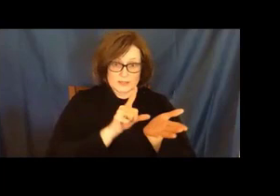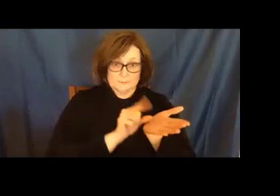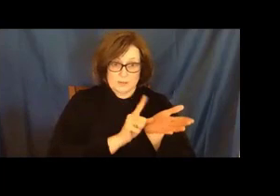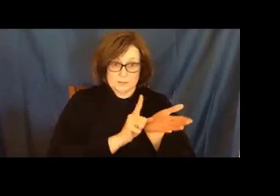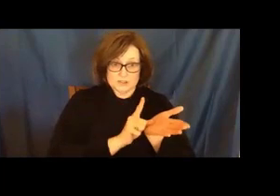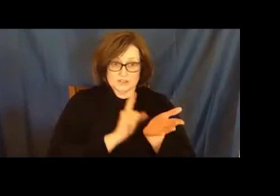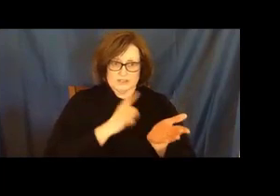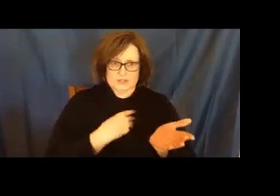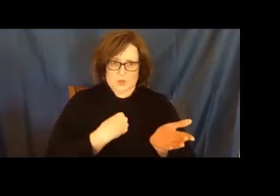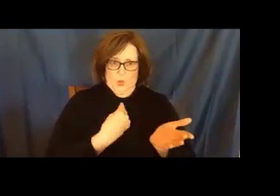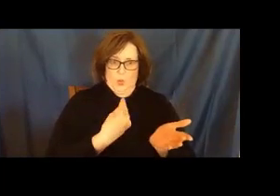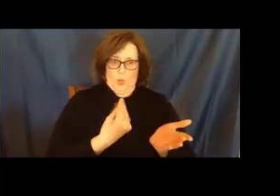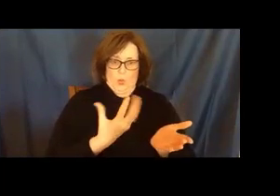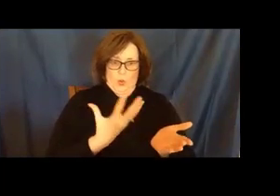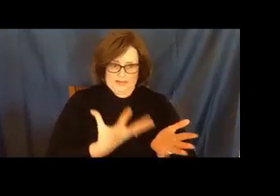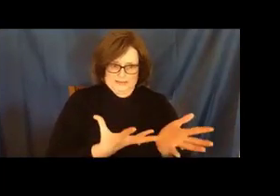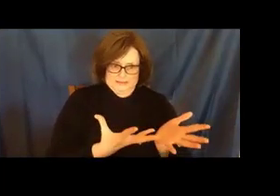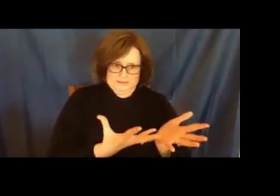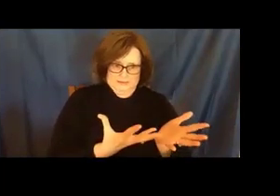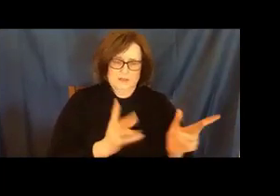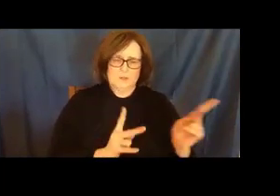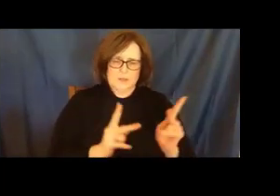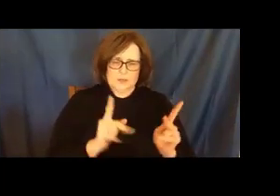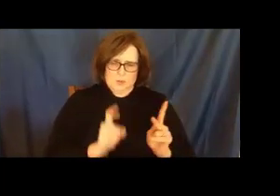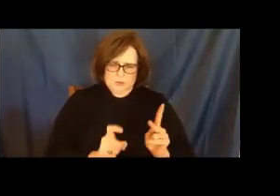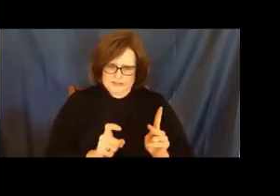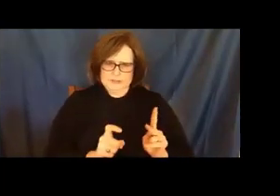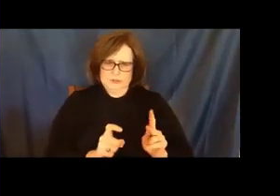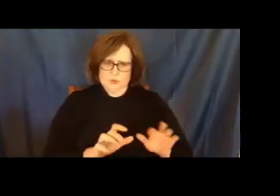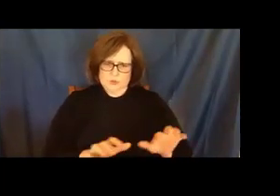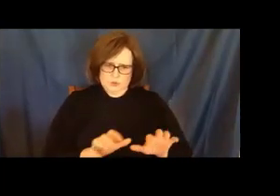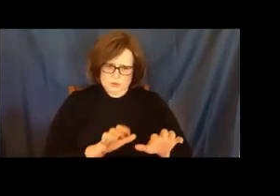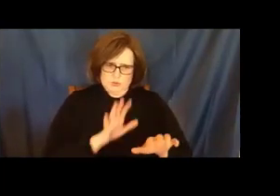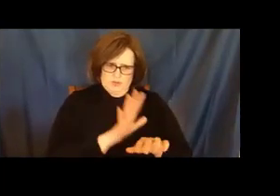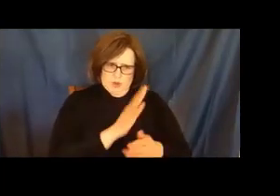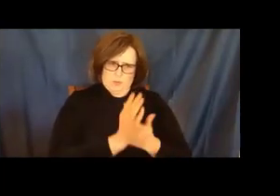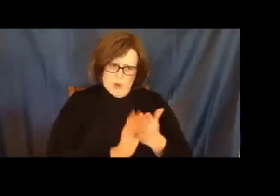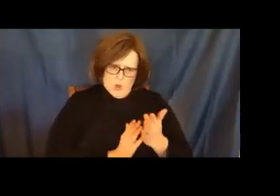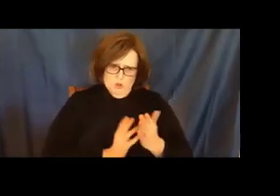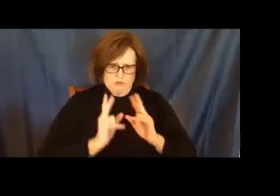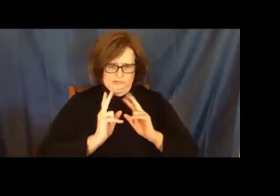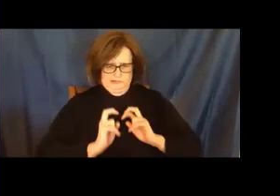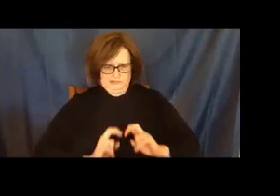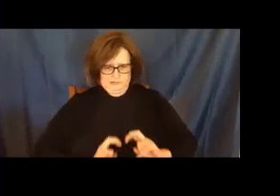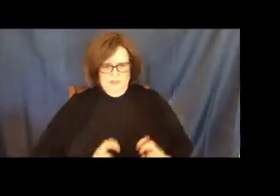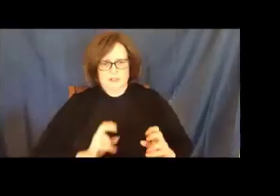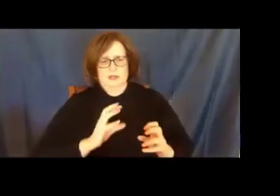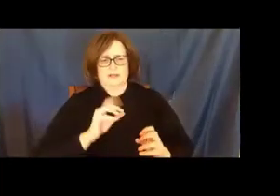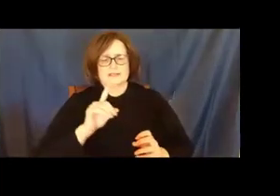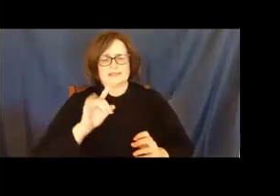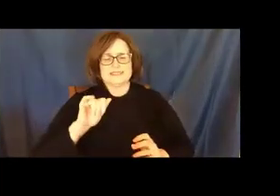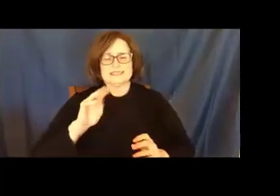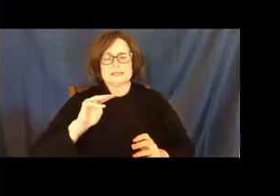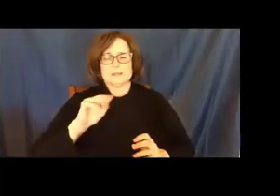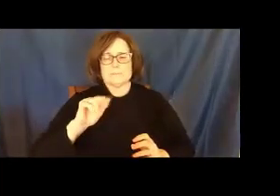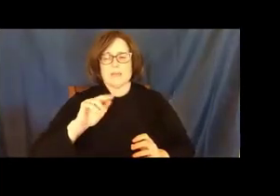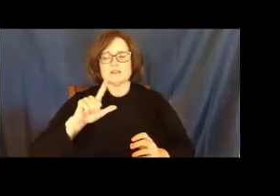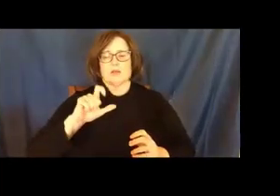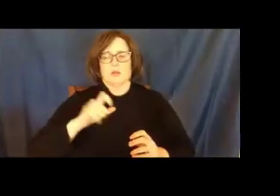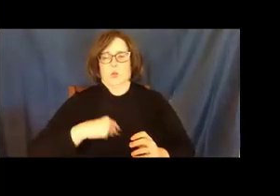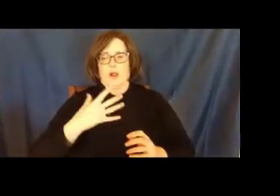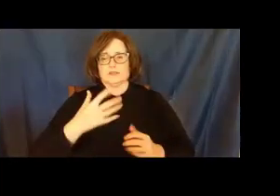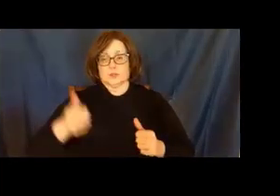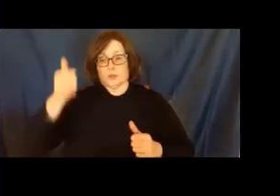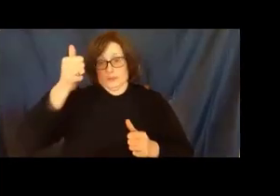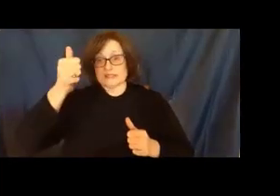own work to recognize and dismantle white supremacy is critical for meaningful change. We've been really pleased with